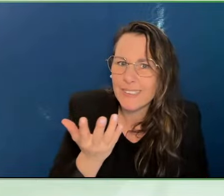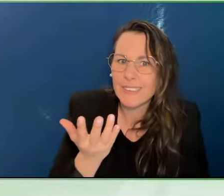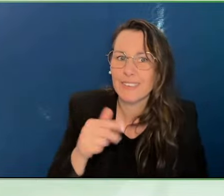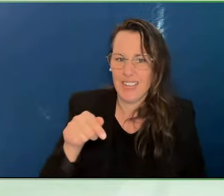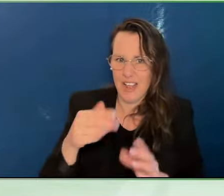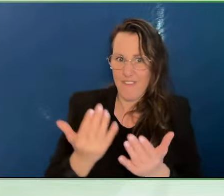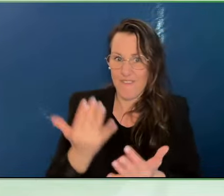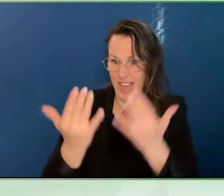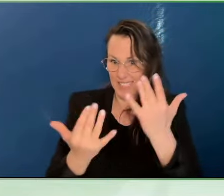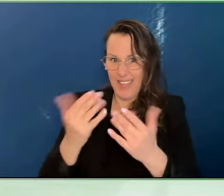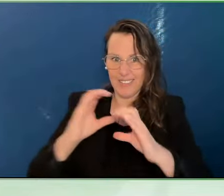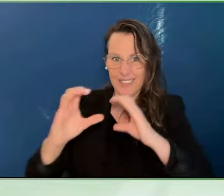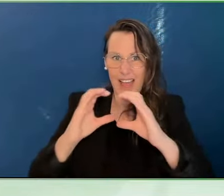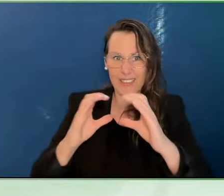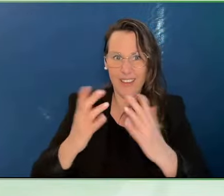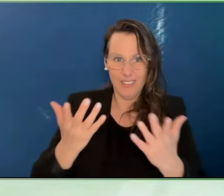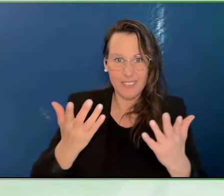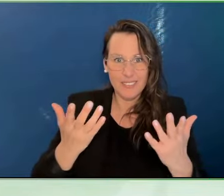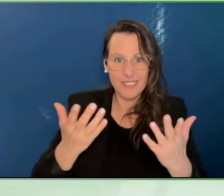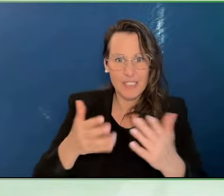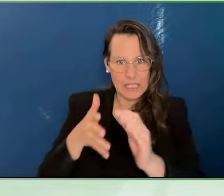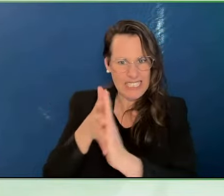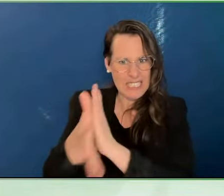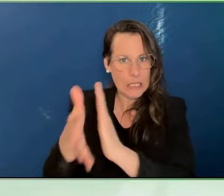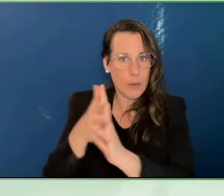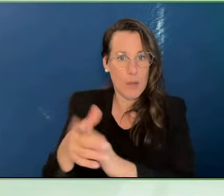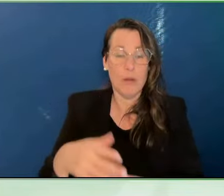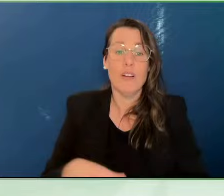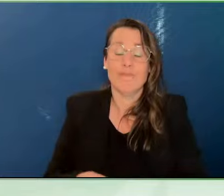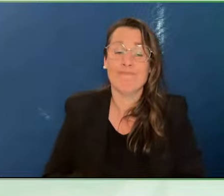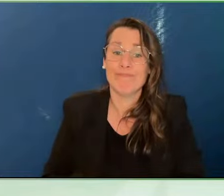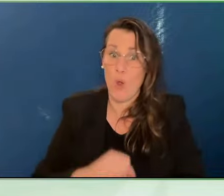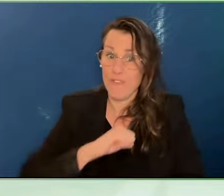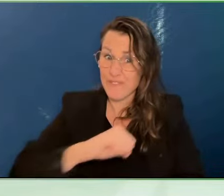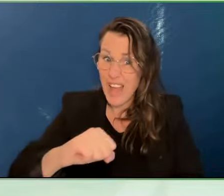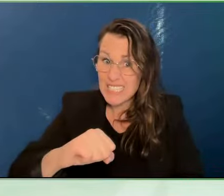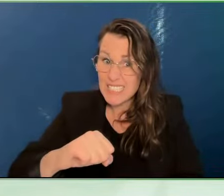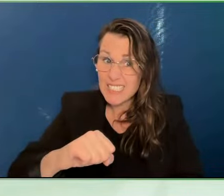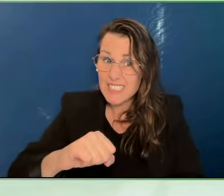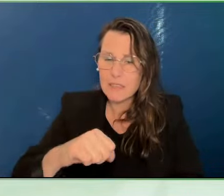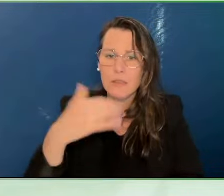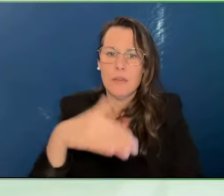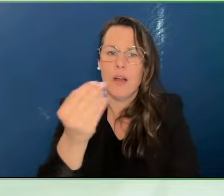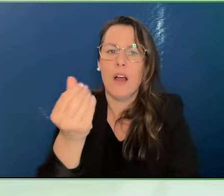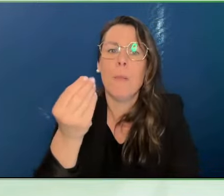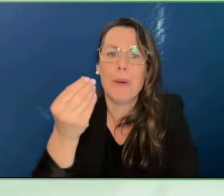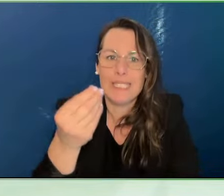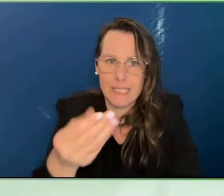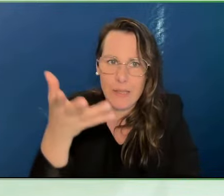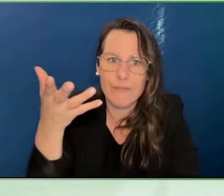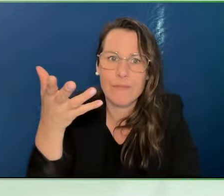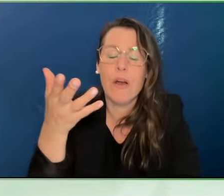entire team that's behind live streaming. People think, one time someone said to me, but it's just a Zoom link, what's the problem?